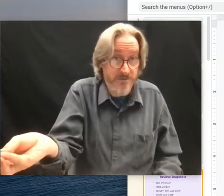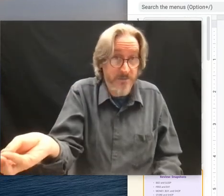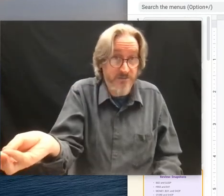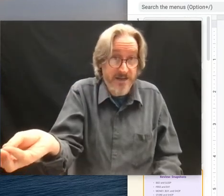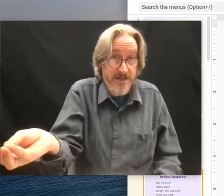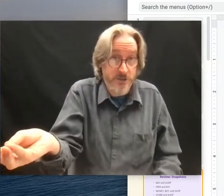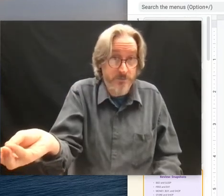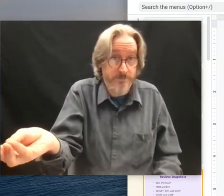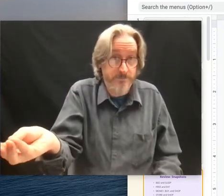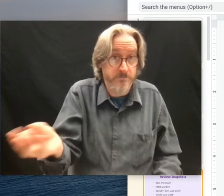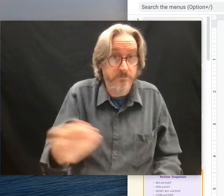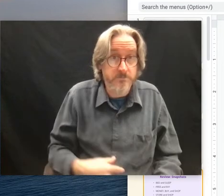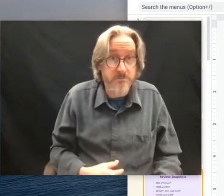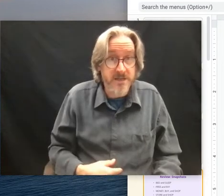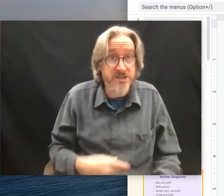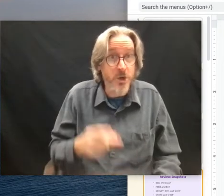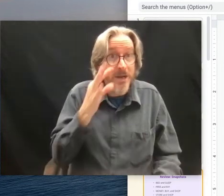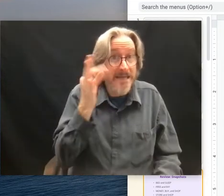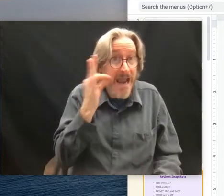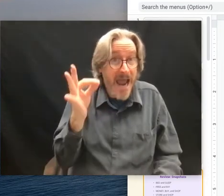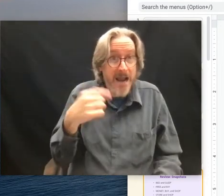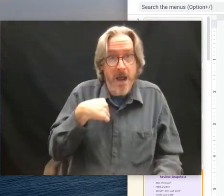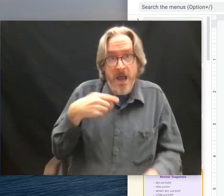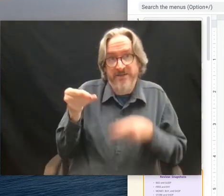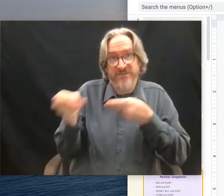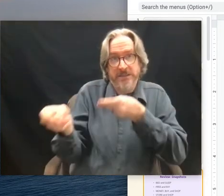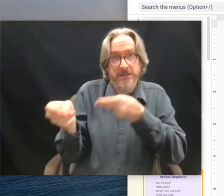to whatever I'm feeding it to. So